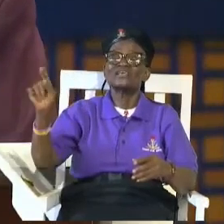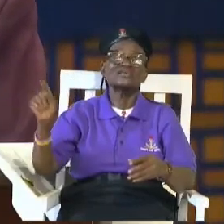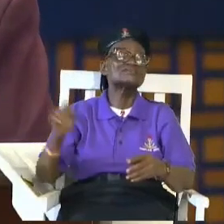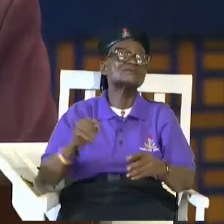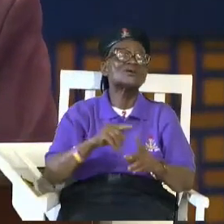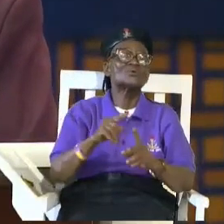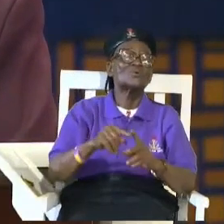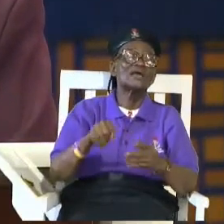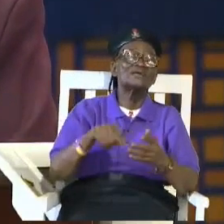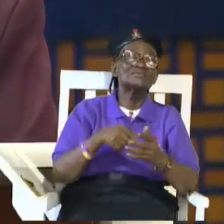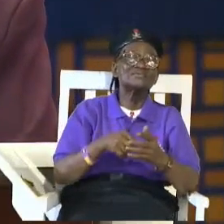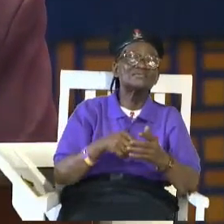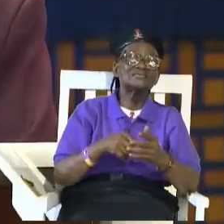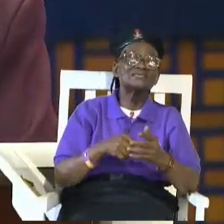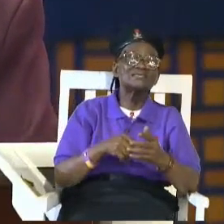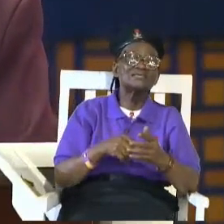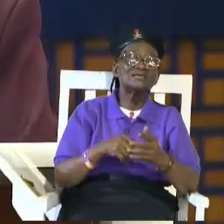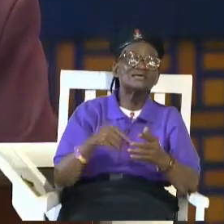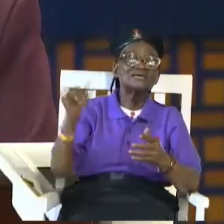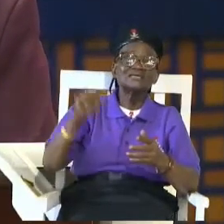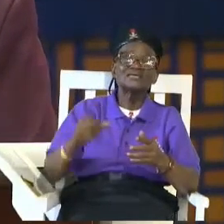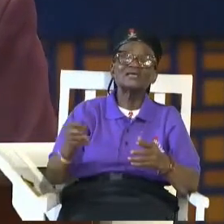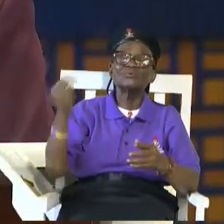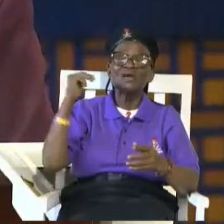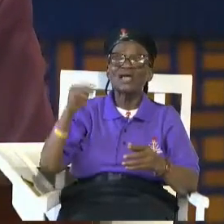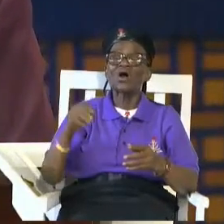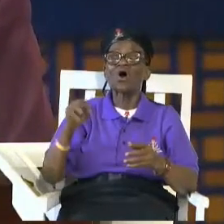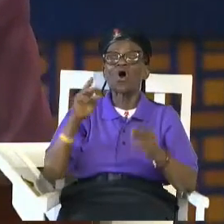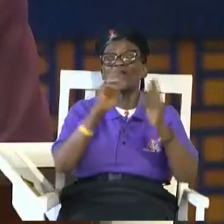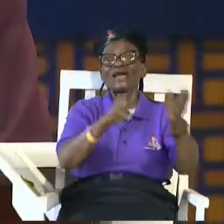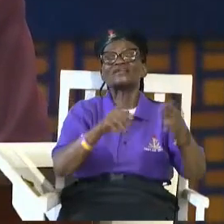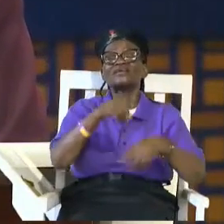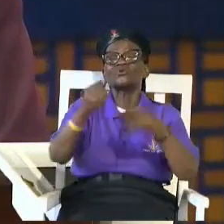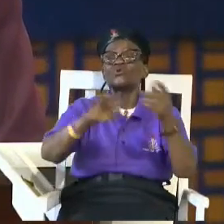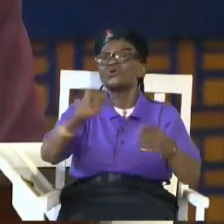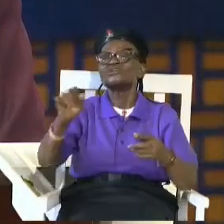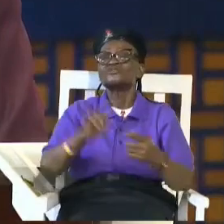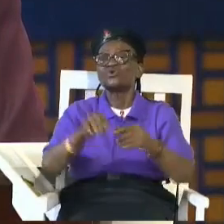When this one, they were already going to bury him.